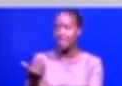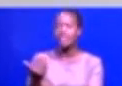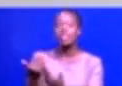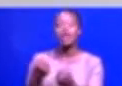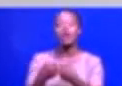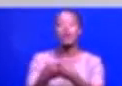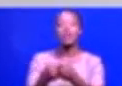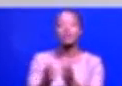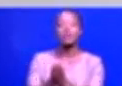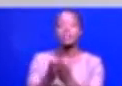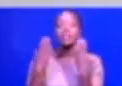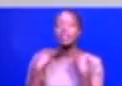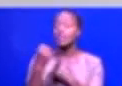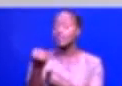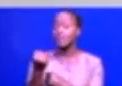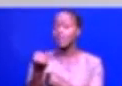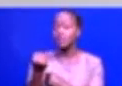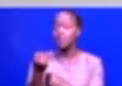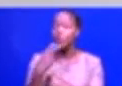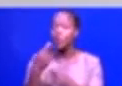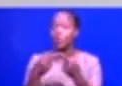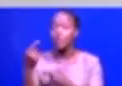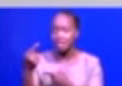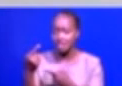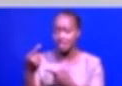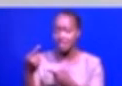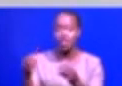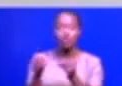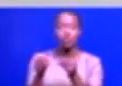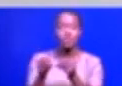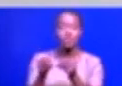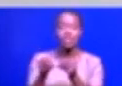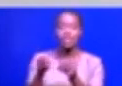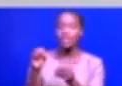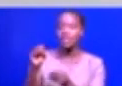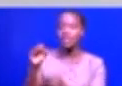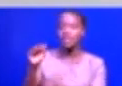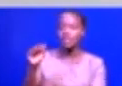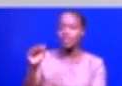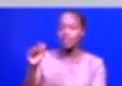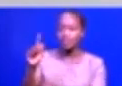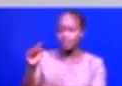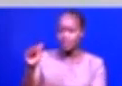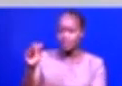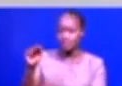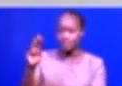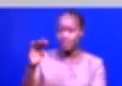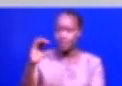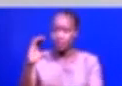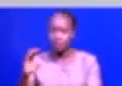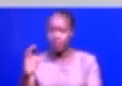on game 5 to see who comes in to meet Stanbic Bank, who also